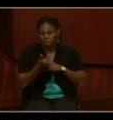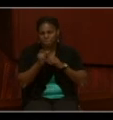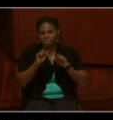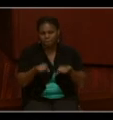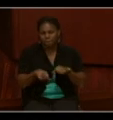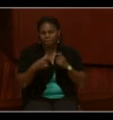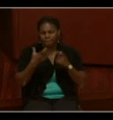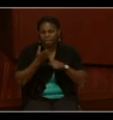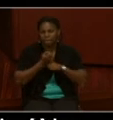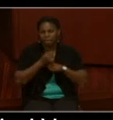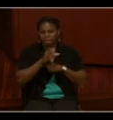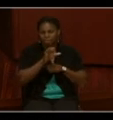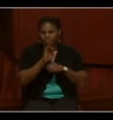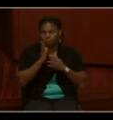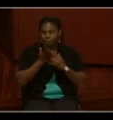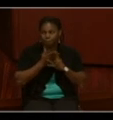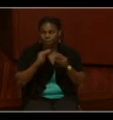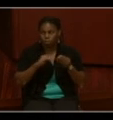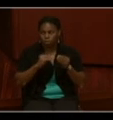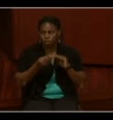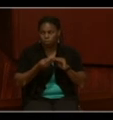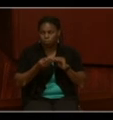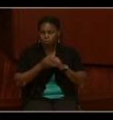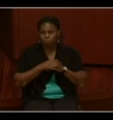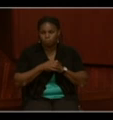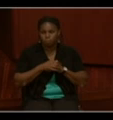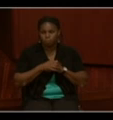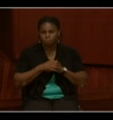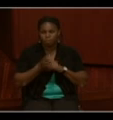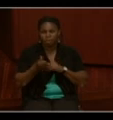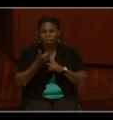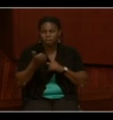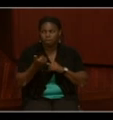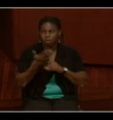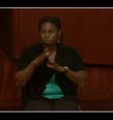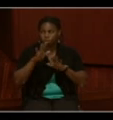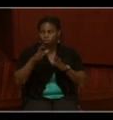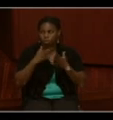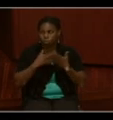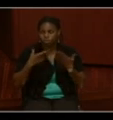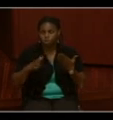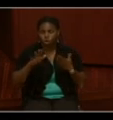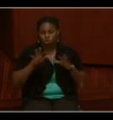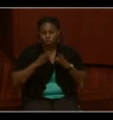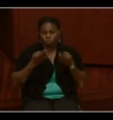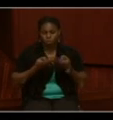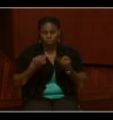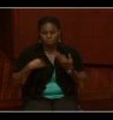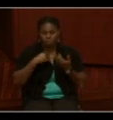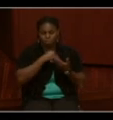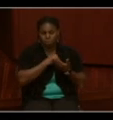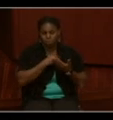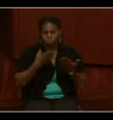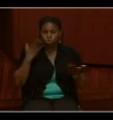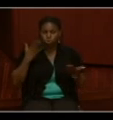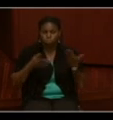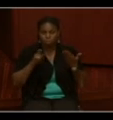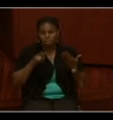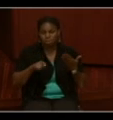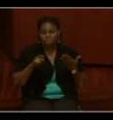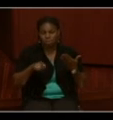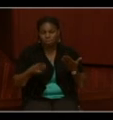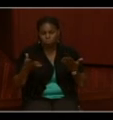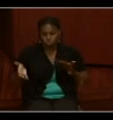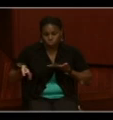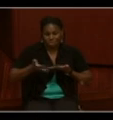file numbers based on that. Another great resource are your family members. You may be able to gather